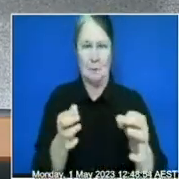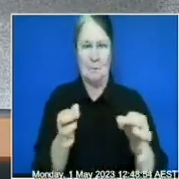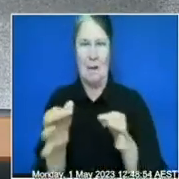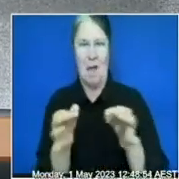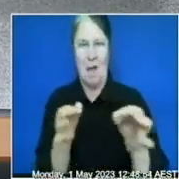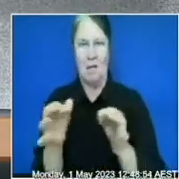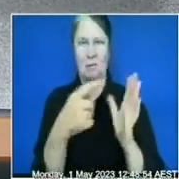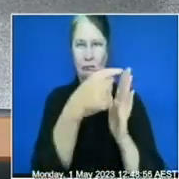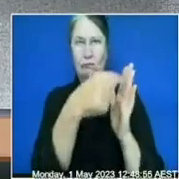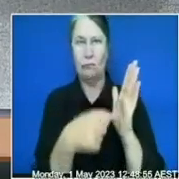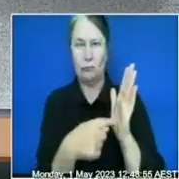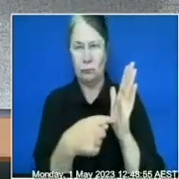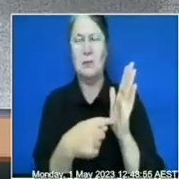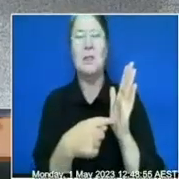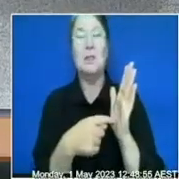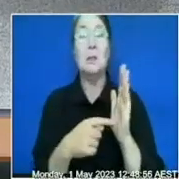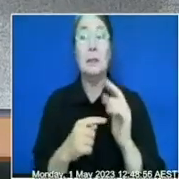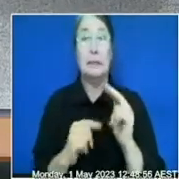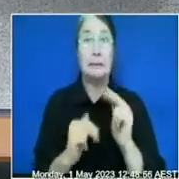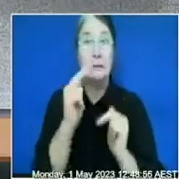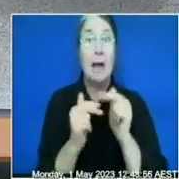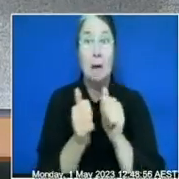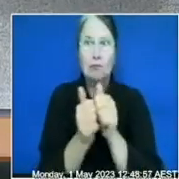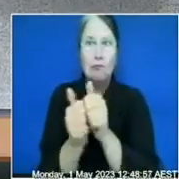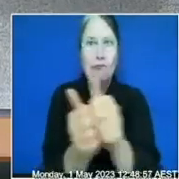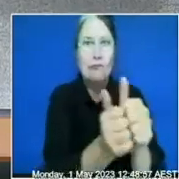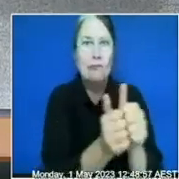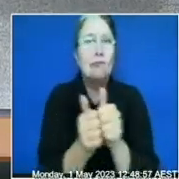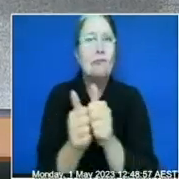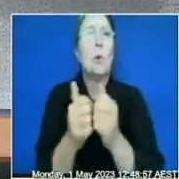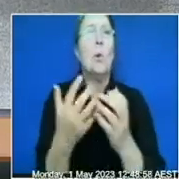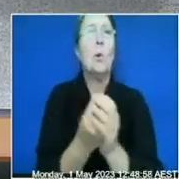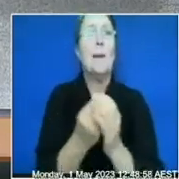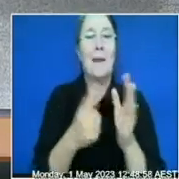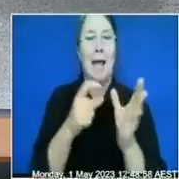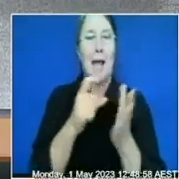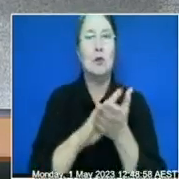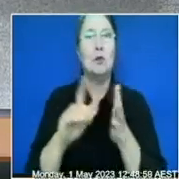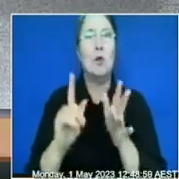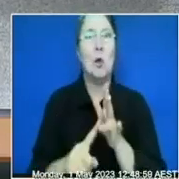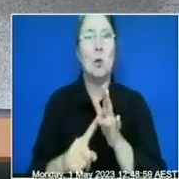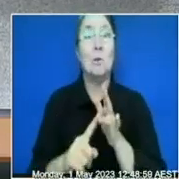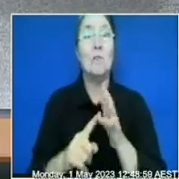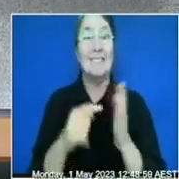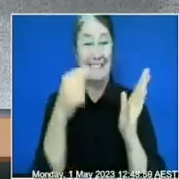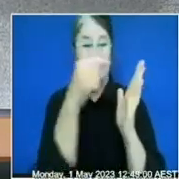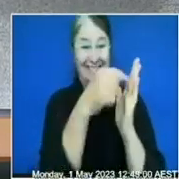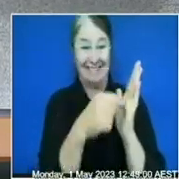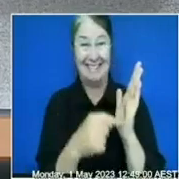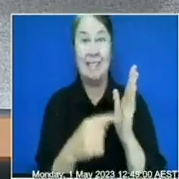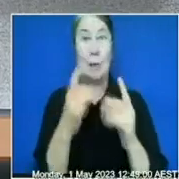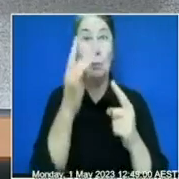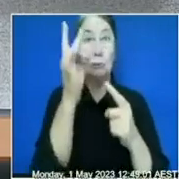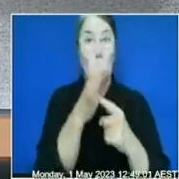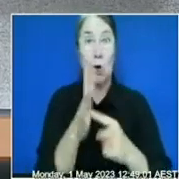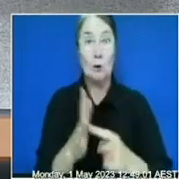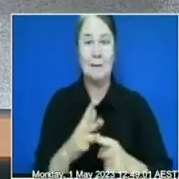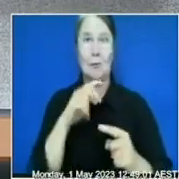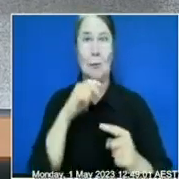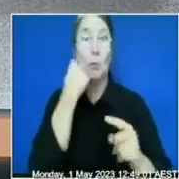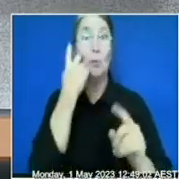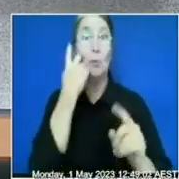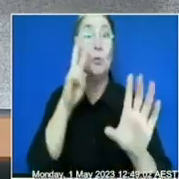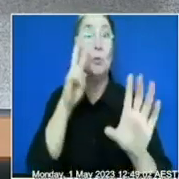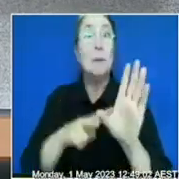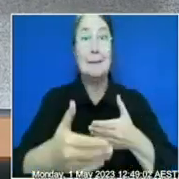next 2 years about that upscaling that you've talked about. And so recognising that it's not sufficient, nowhere near